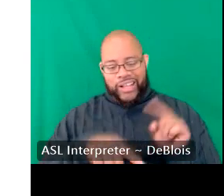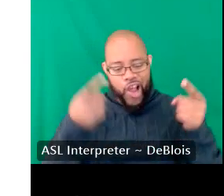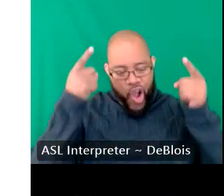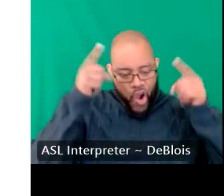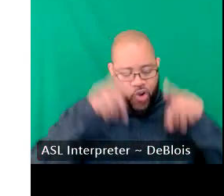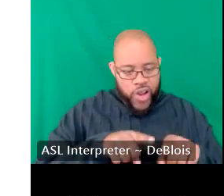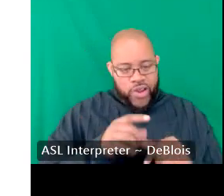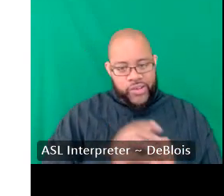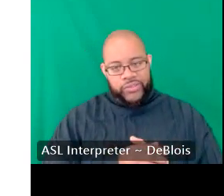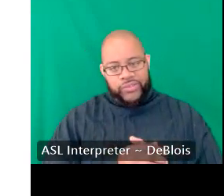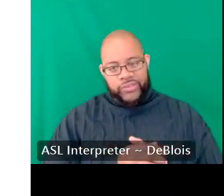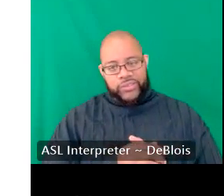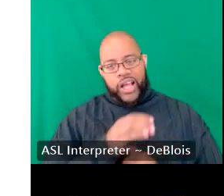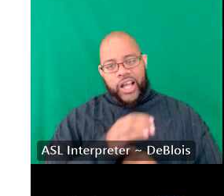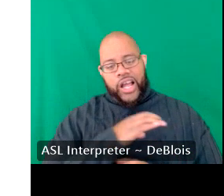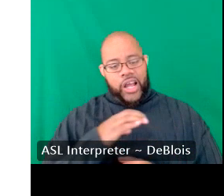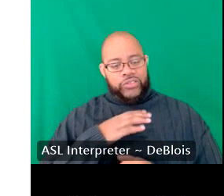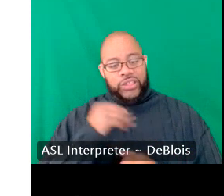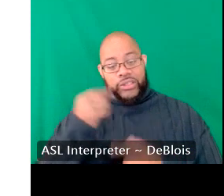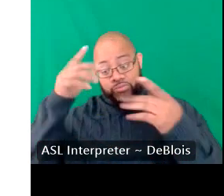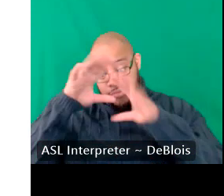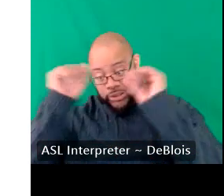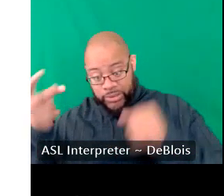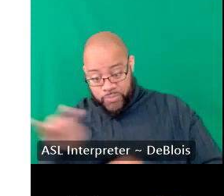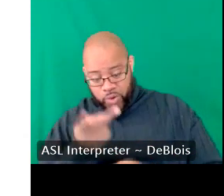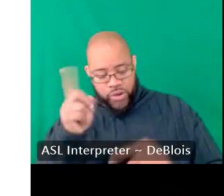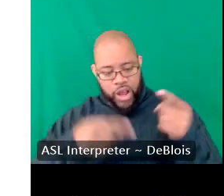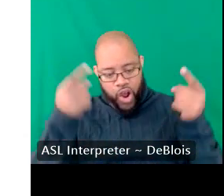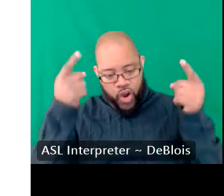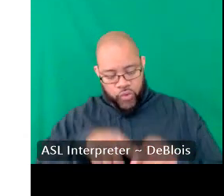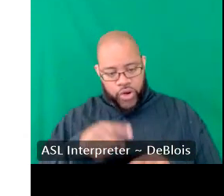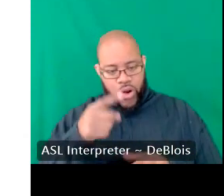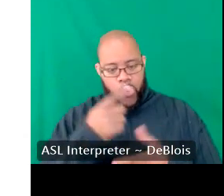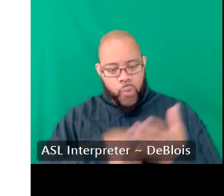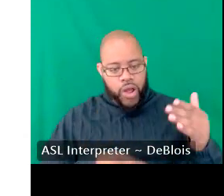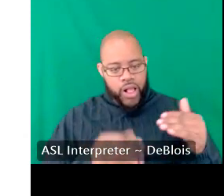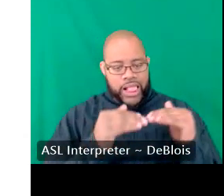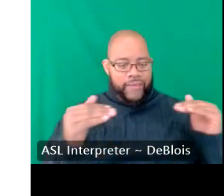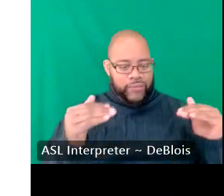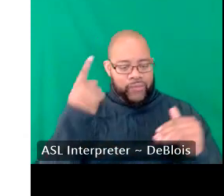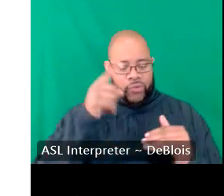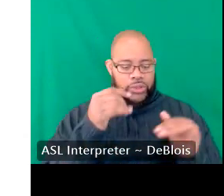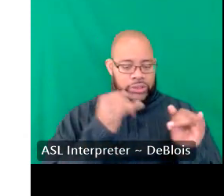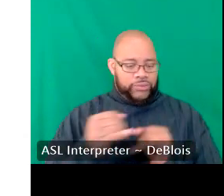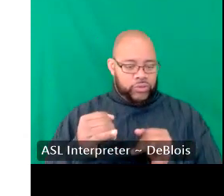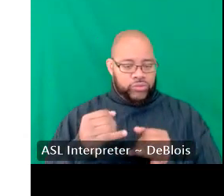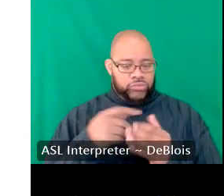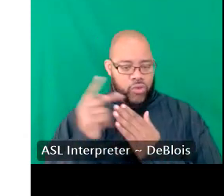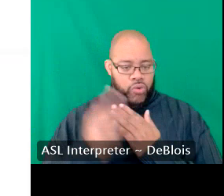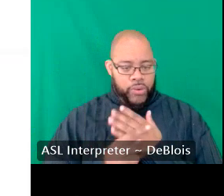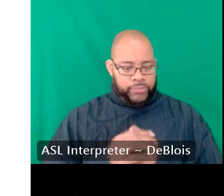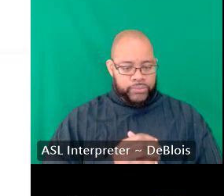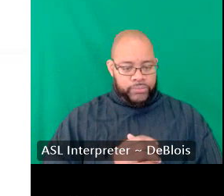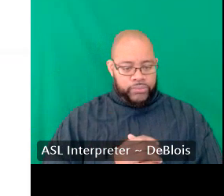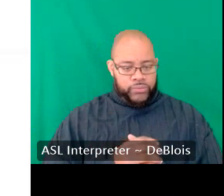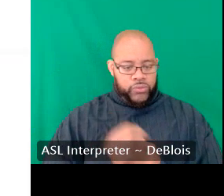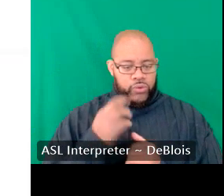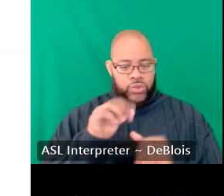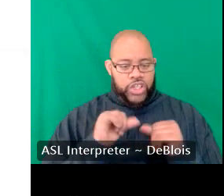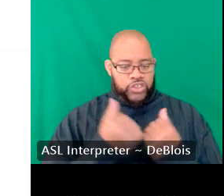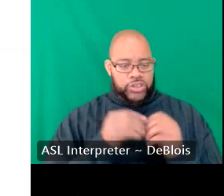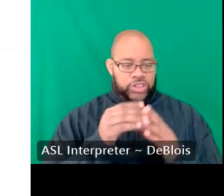what Congress and the president cannot agree on what the levels are for any individual programs or an agency in